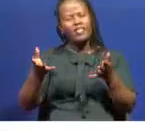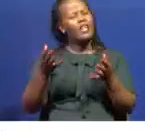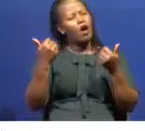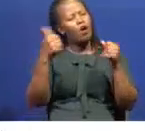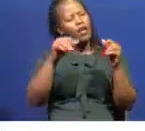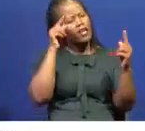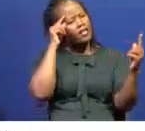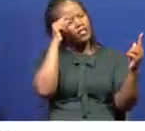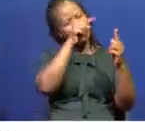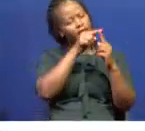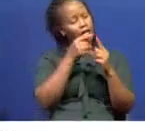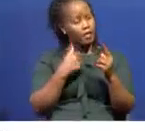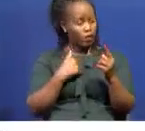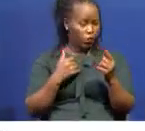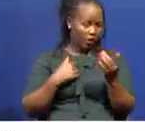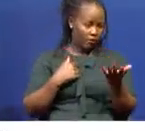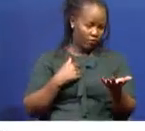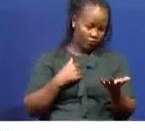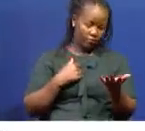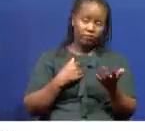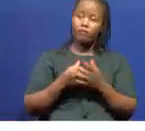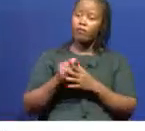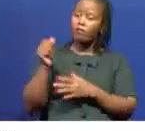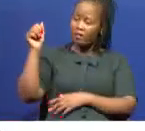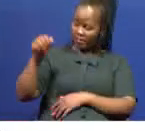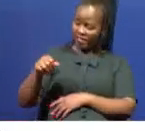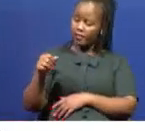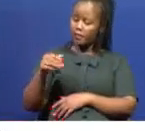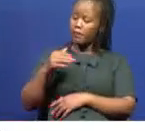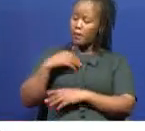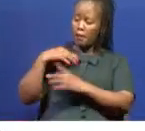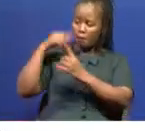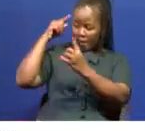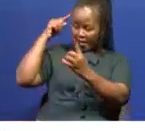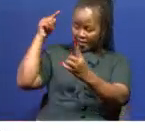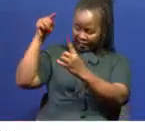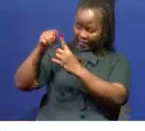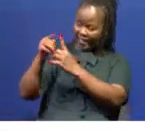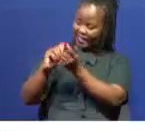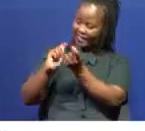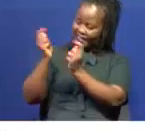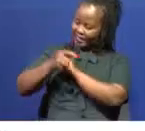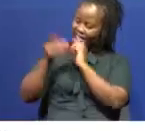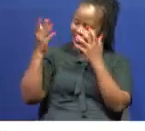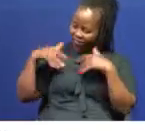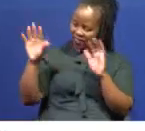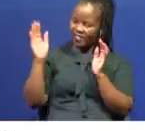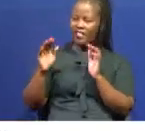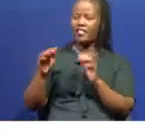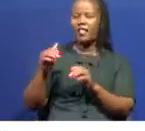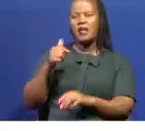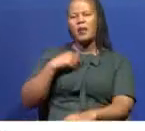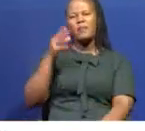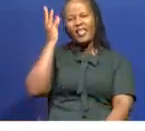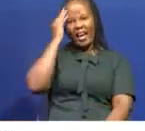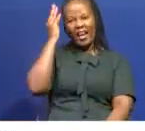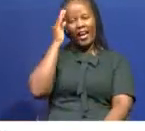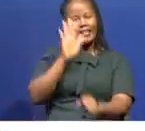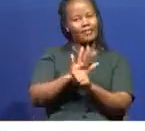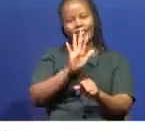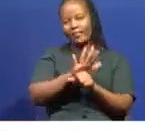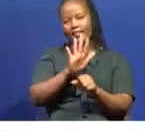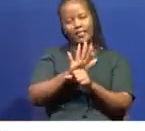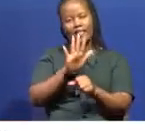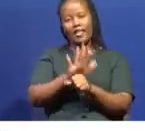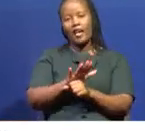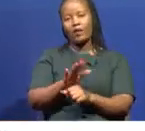way? Yes, my targets have changed. I've learned, I got a lot of lessons when I went down in South